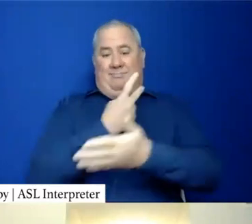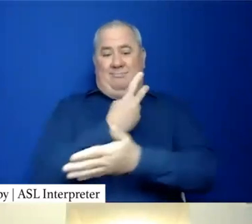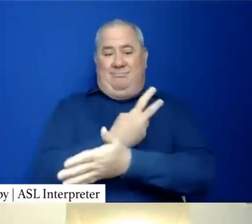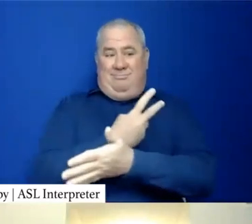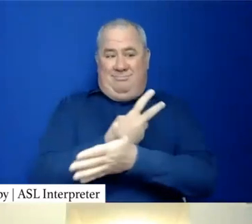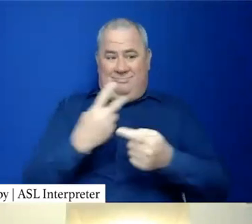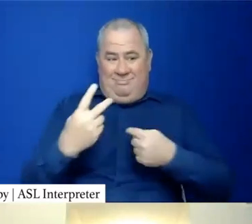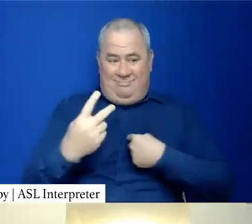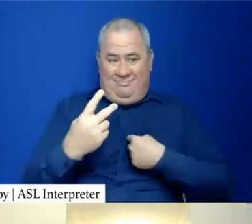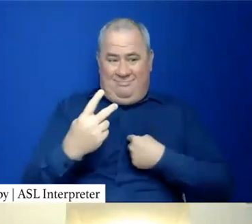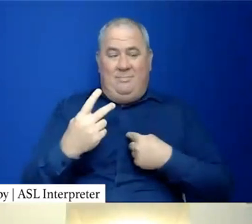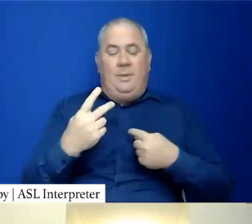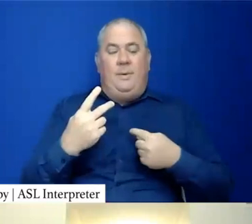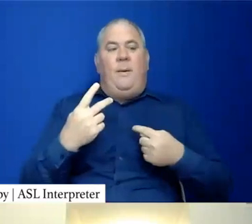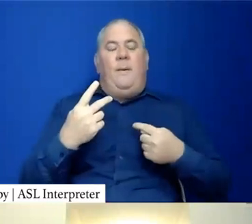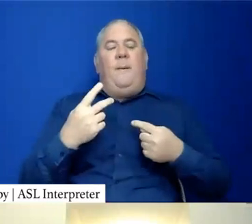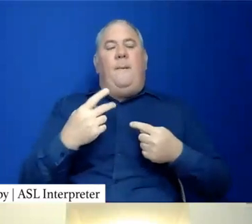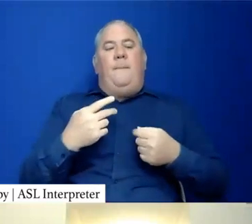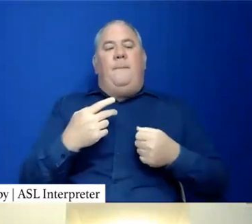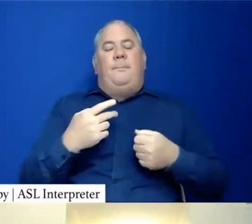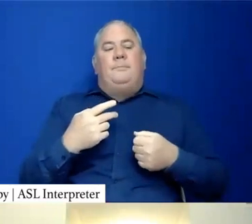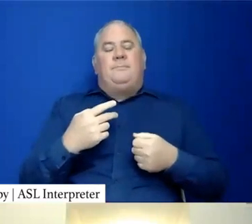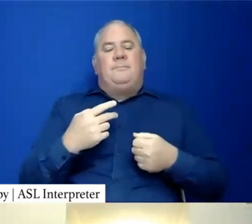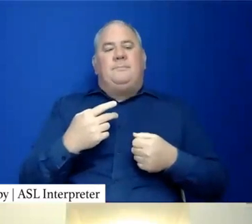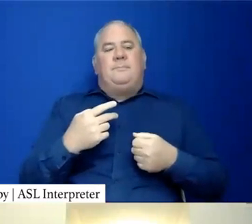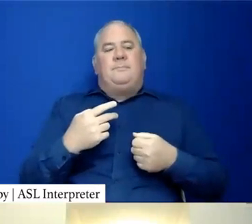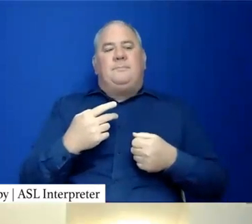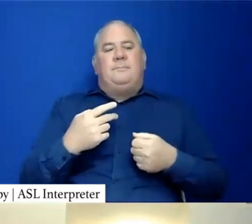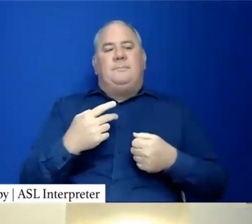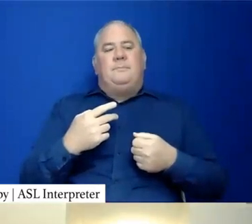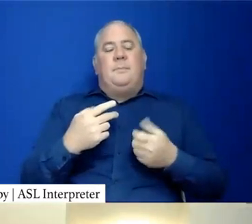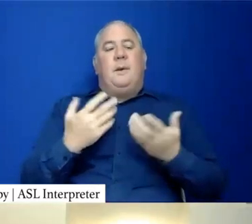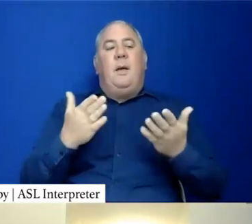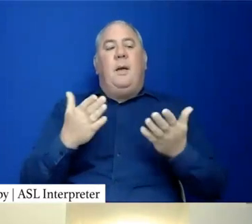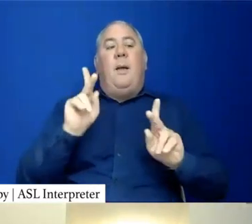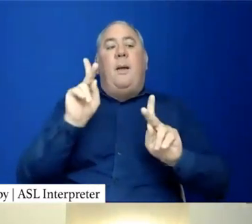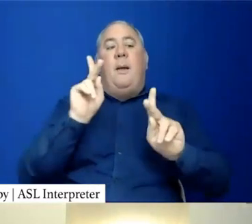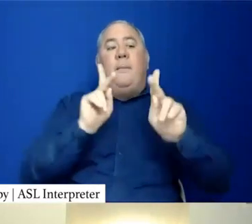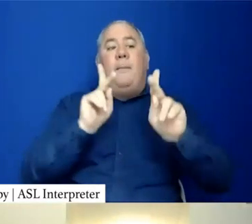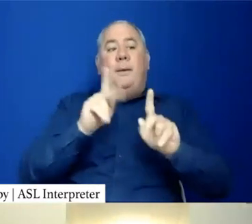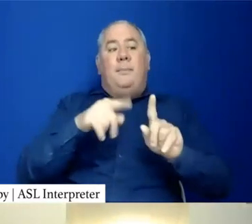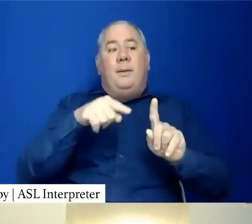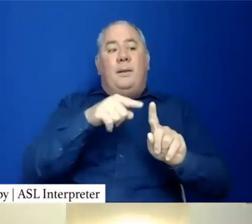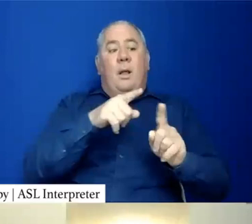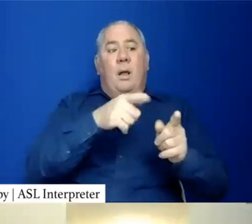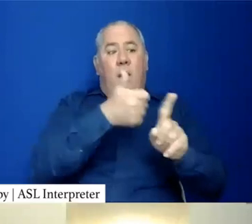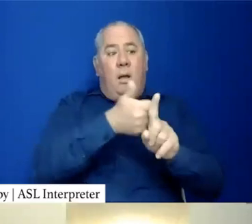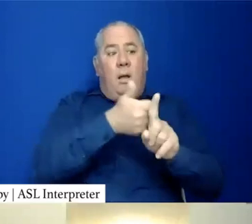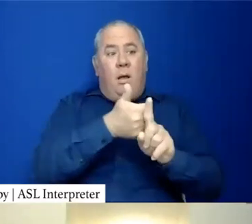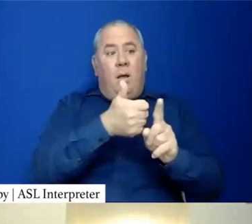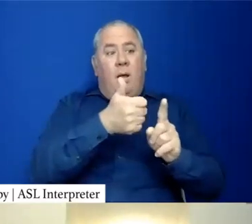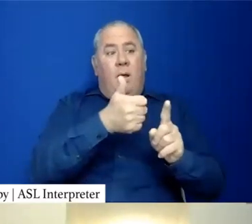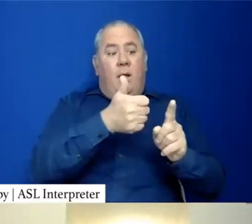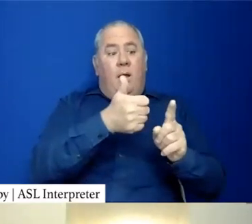to do when one of you, meaning what disability, want to become one of us. And that really stuck with me